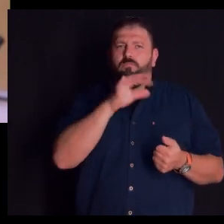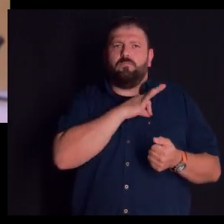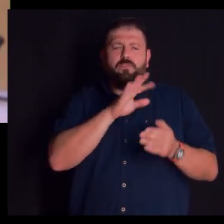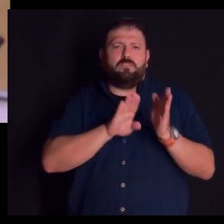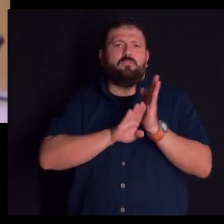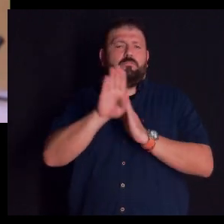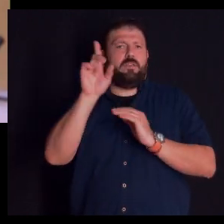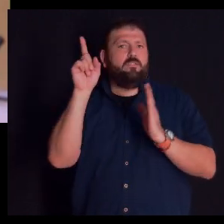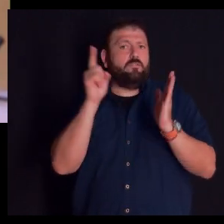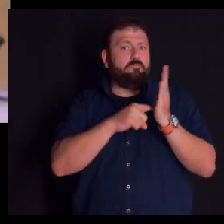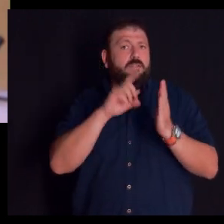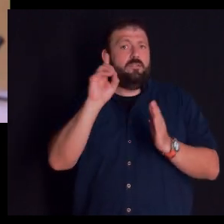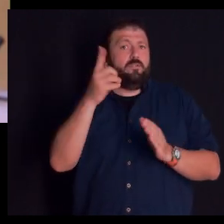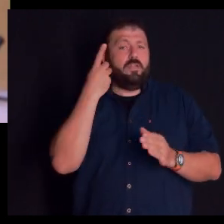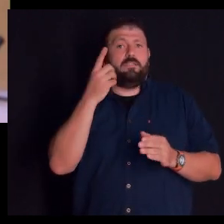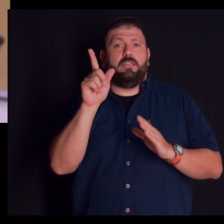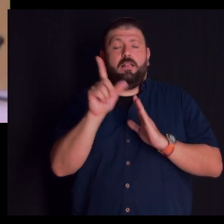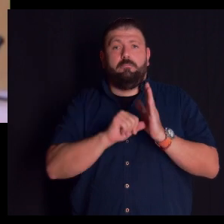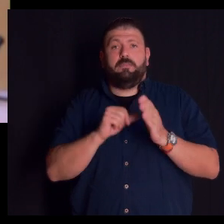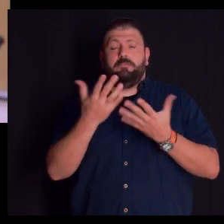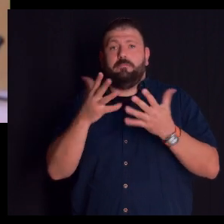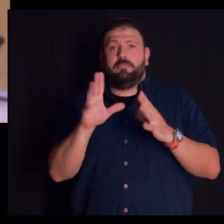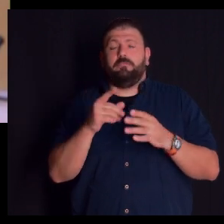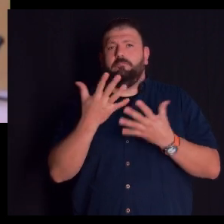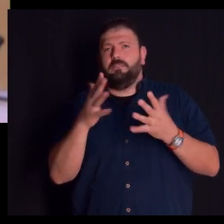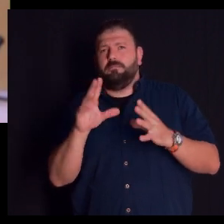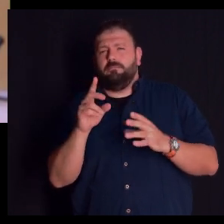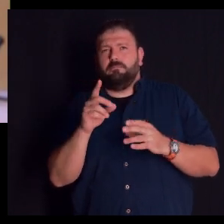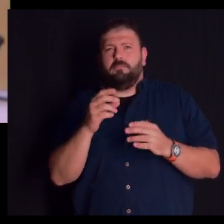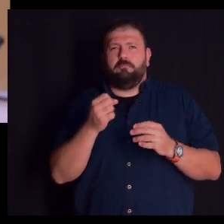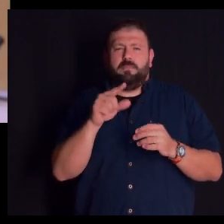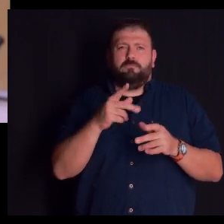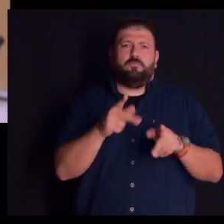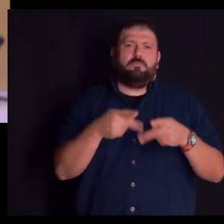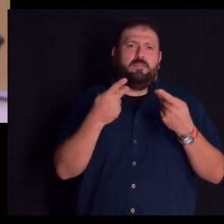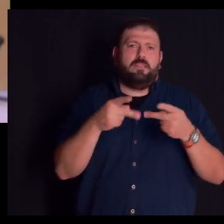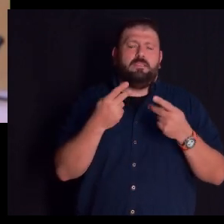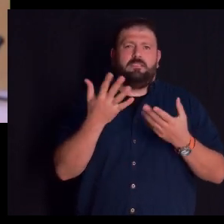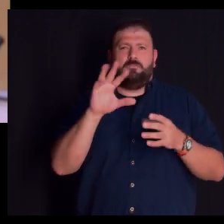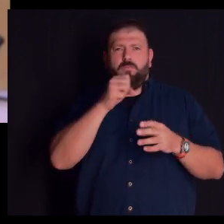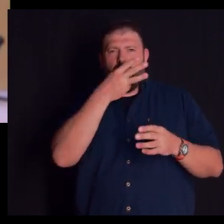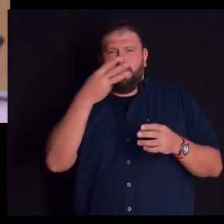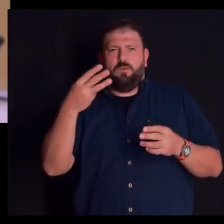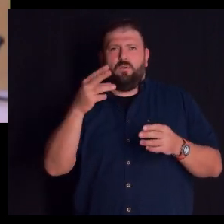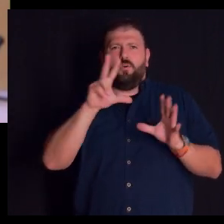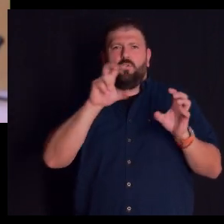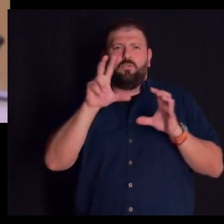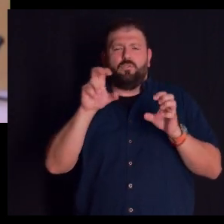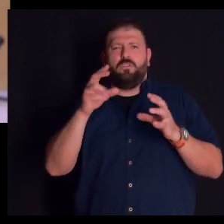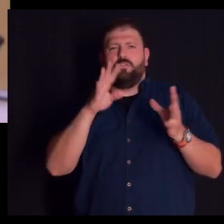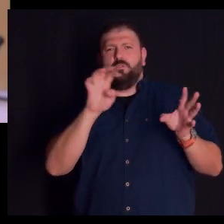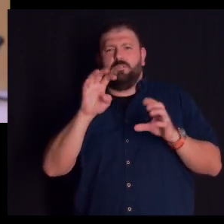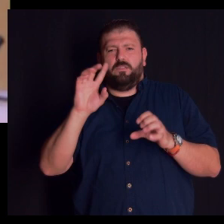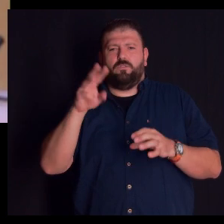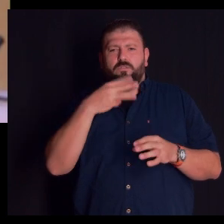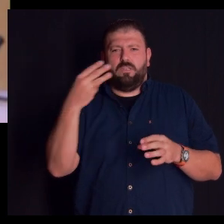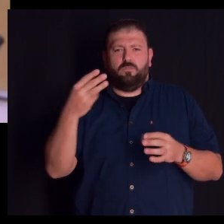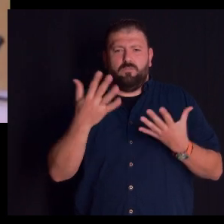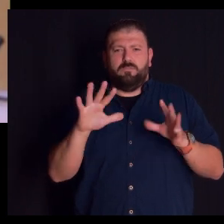understand, you are making more than 1,000 US dollars in retailing, about 800,